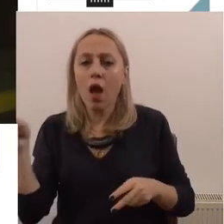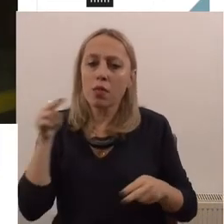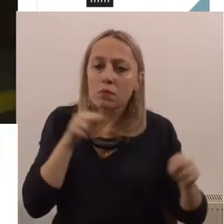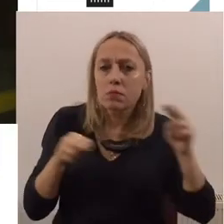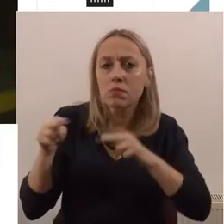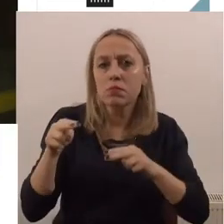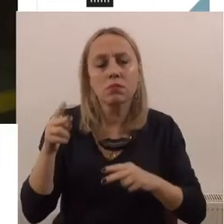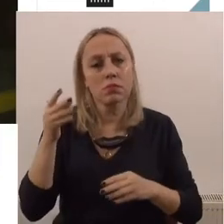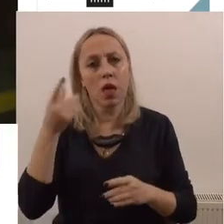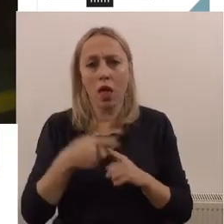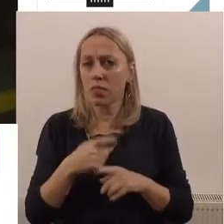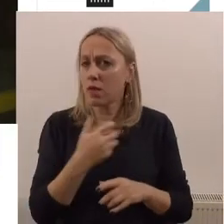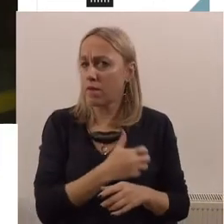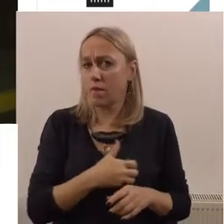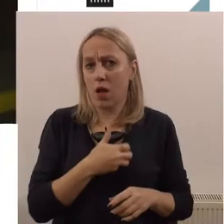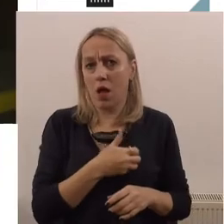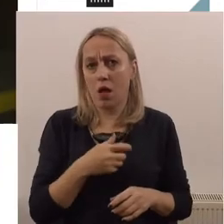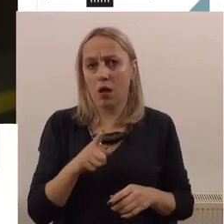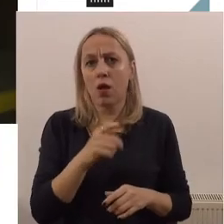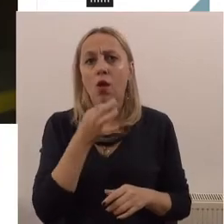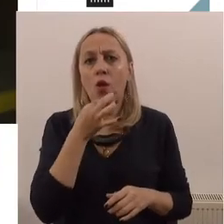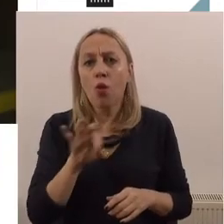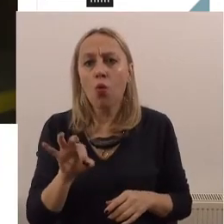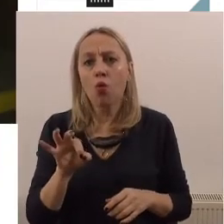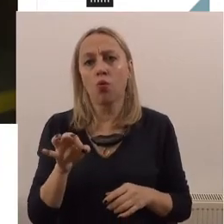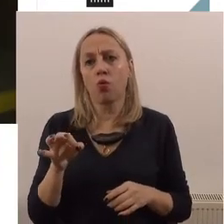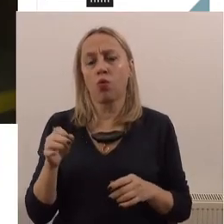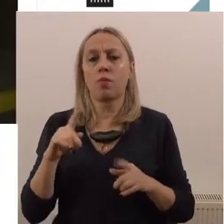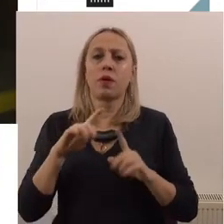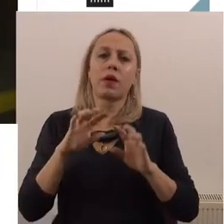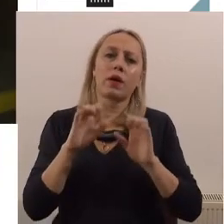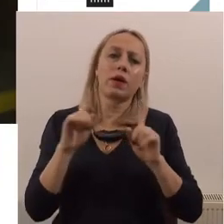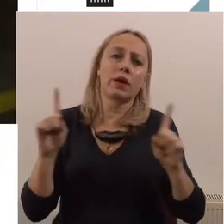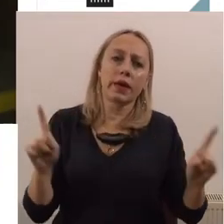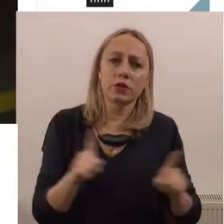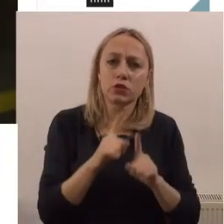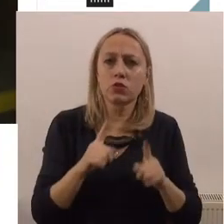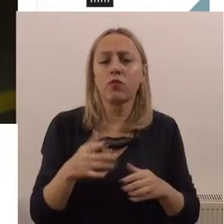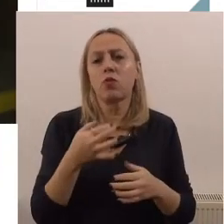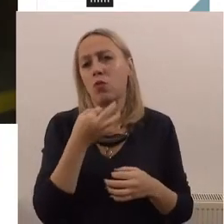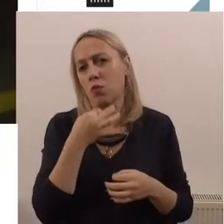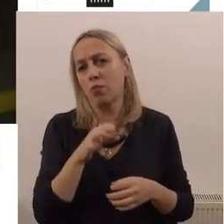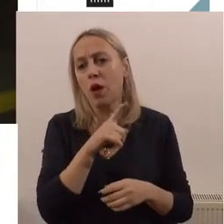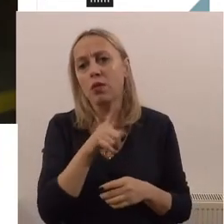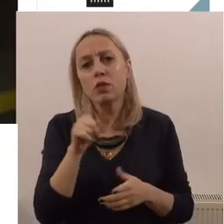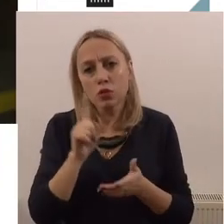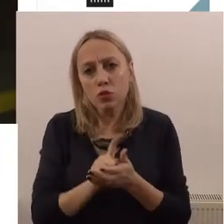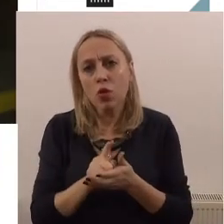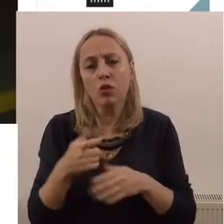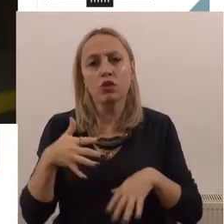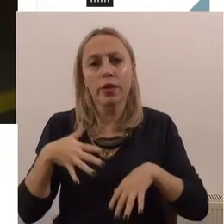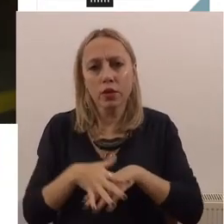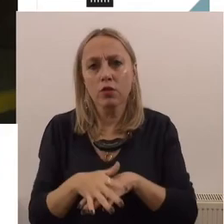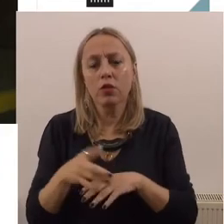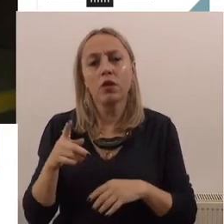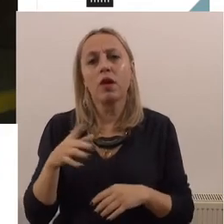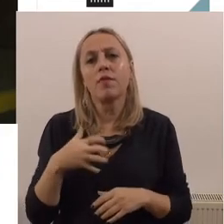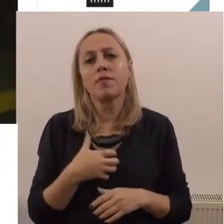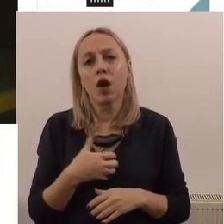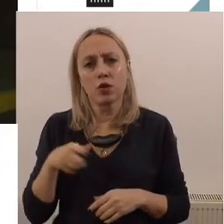And we need to use their expertise. So any institutional inclusion is